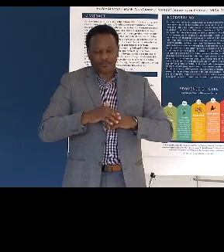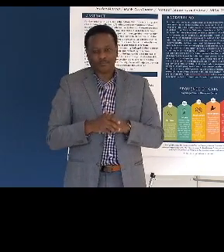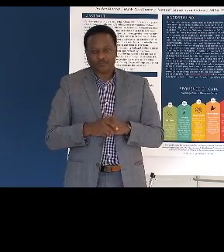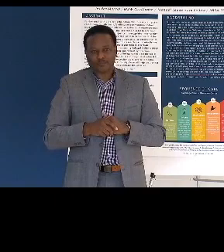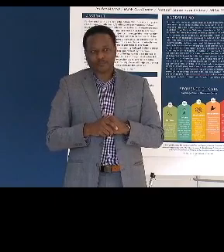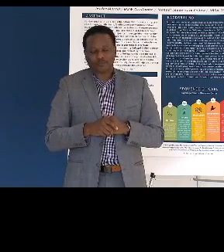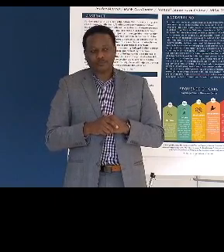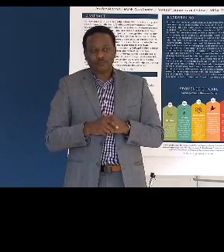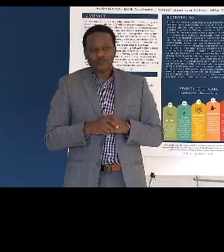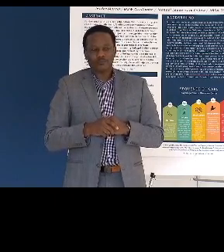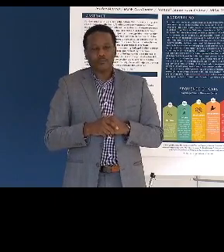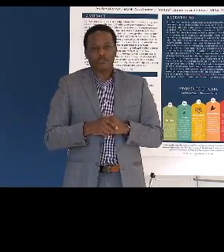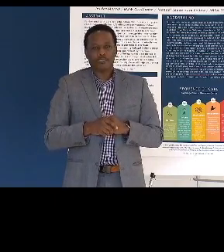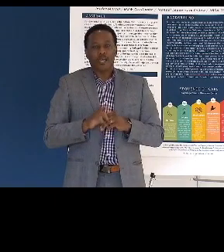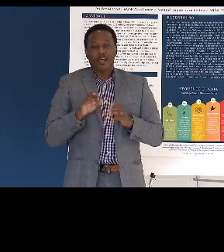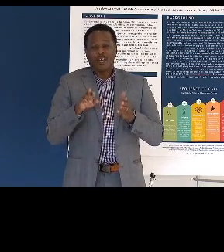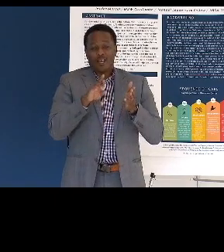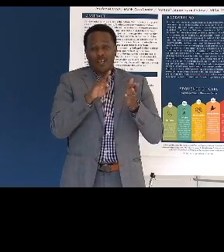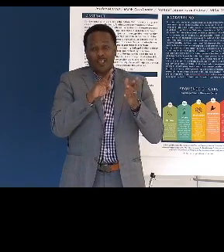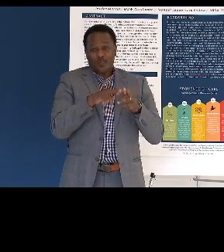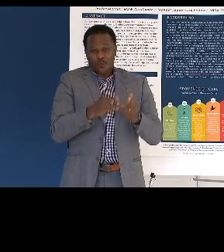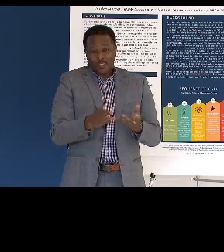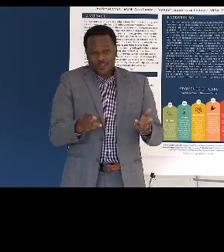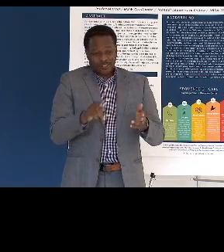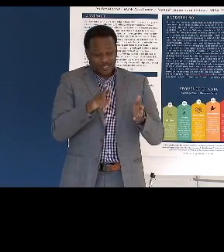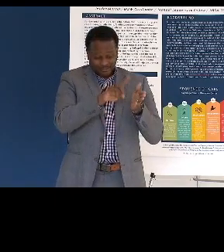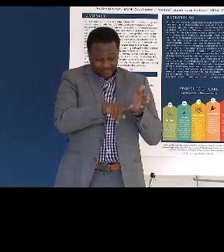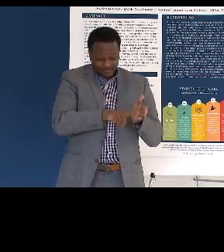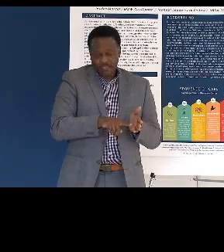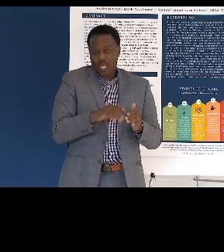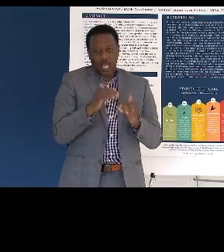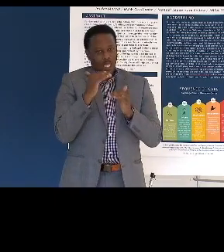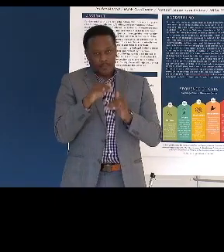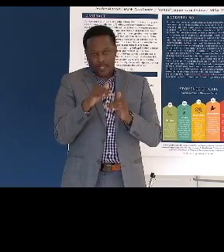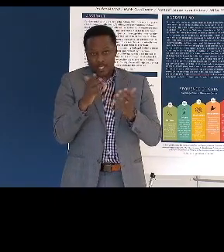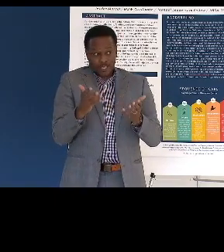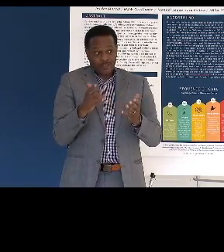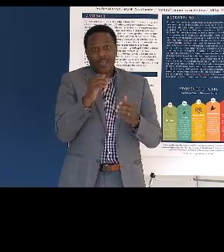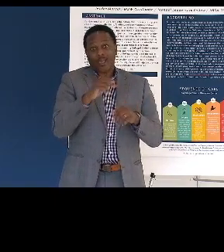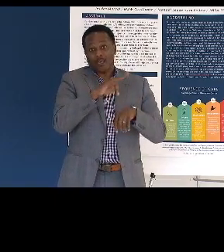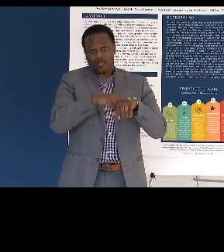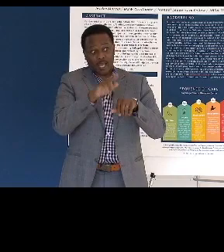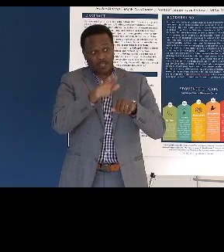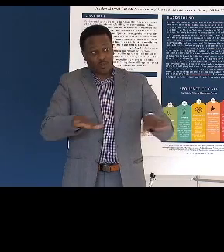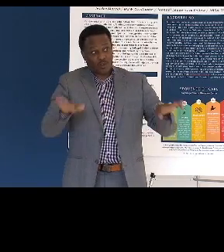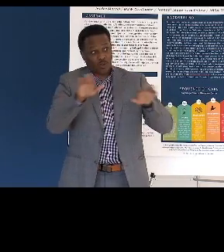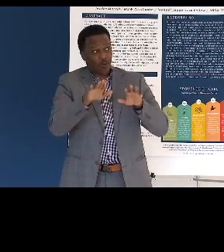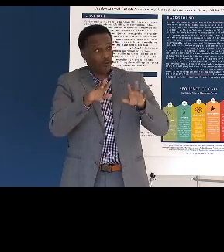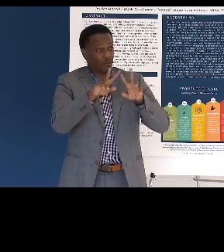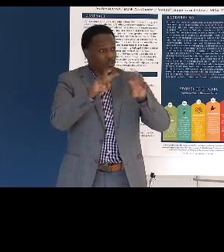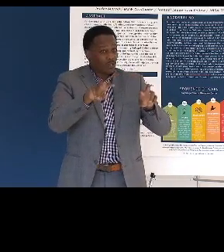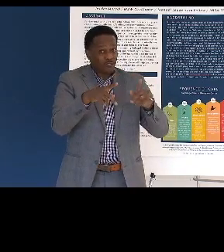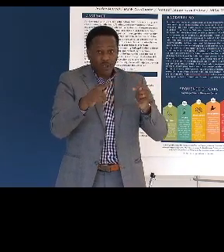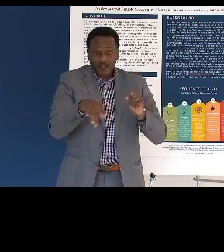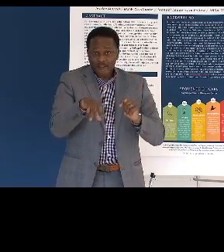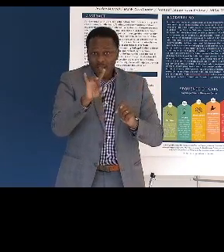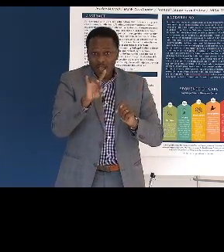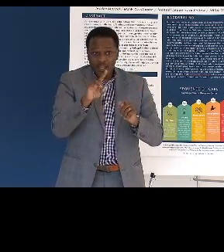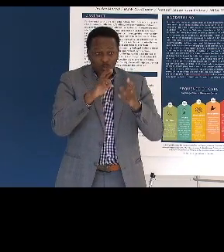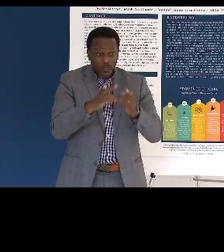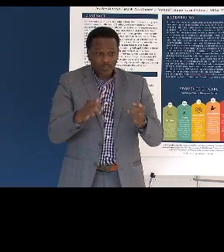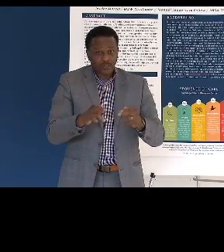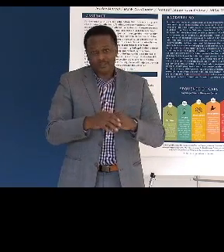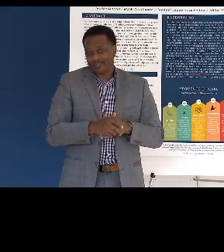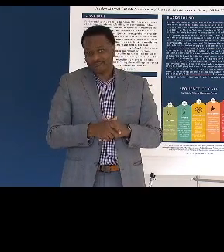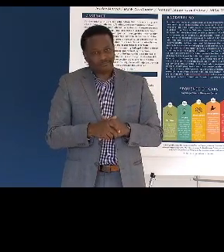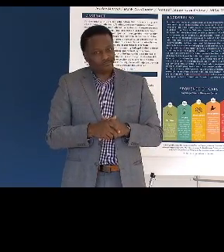As it stands, the research is limited. Here and nationally, the implementation has really outpaced